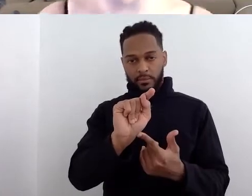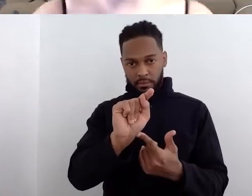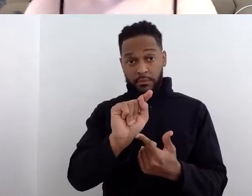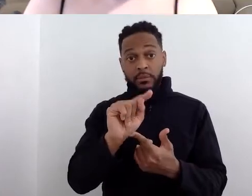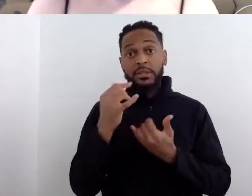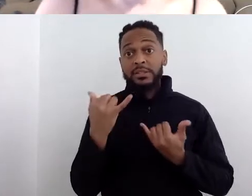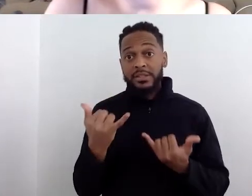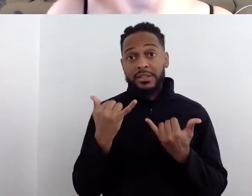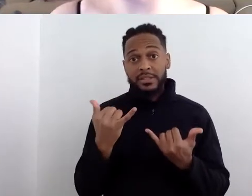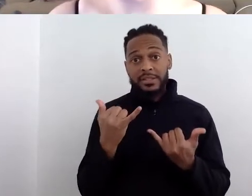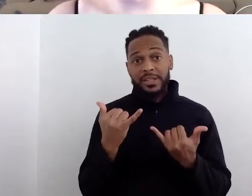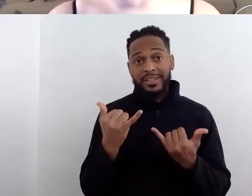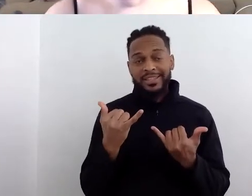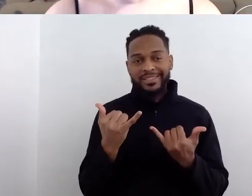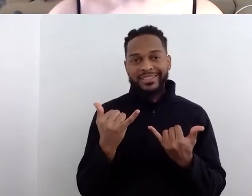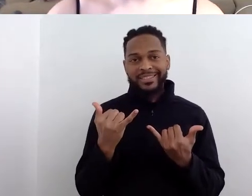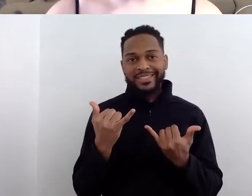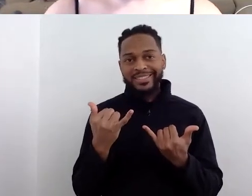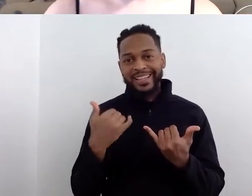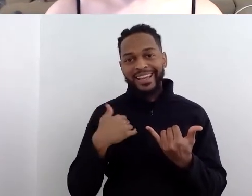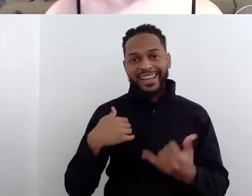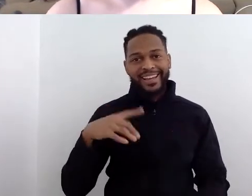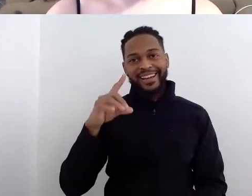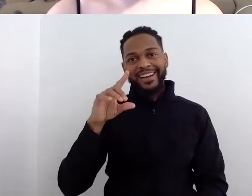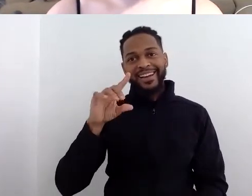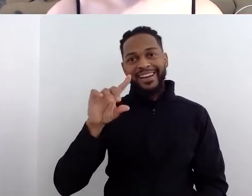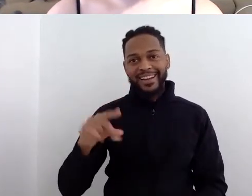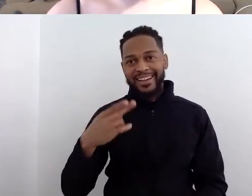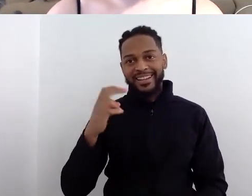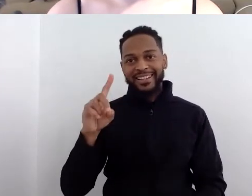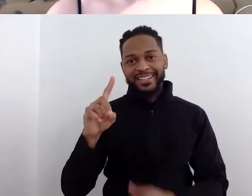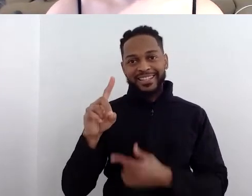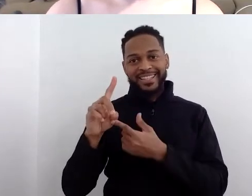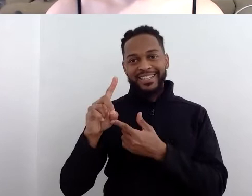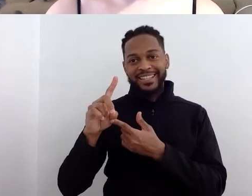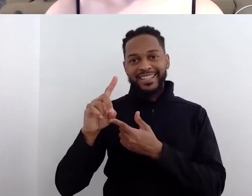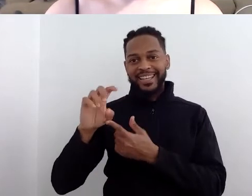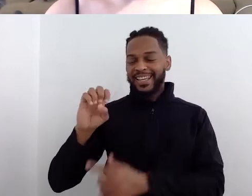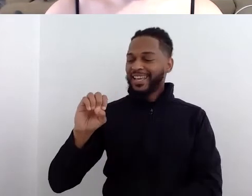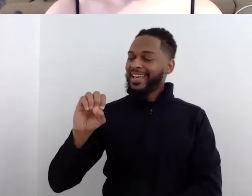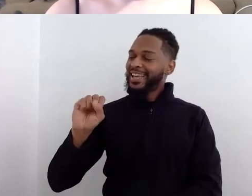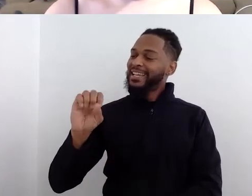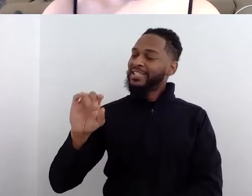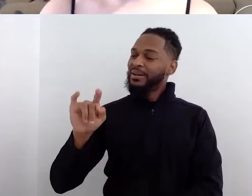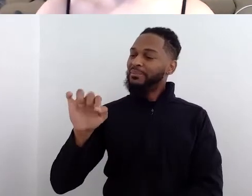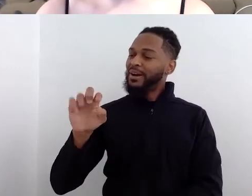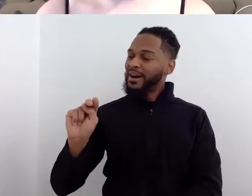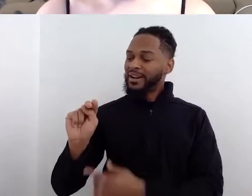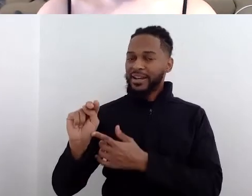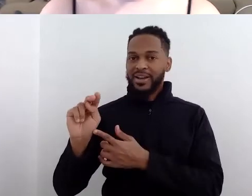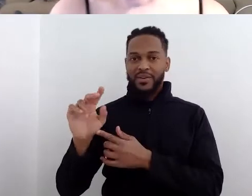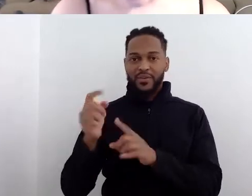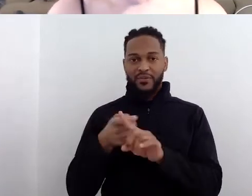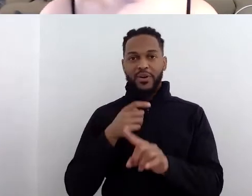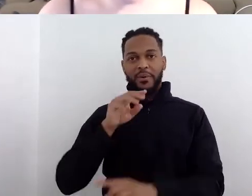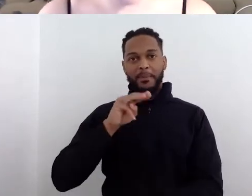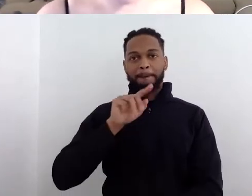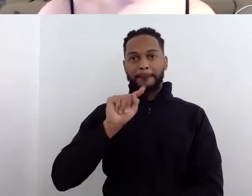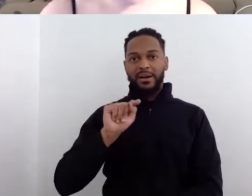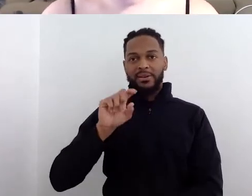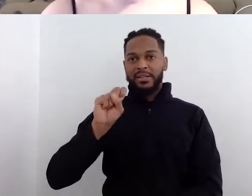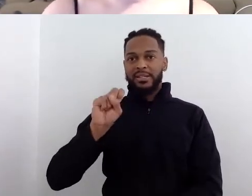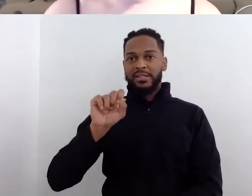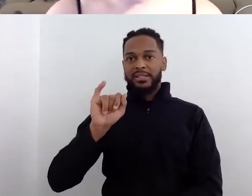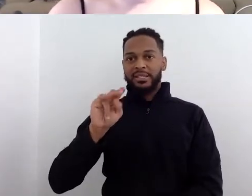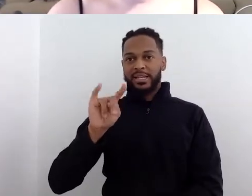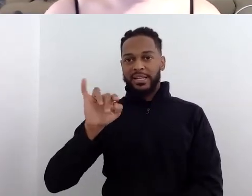Today, we have Dr. Escalon from Mount Sinai, who is going to tell us about